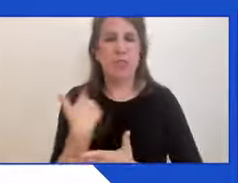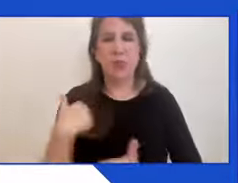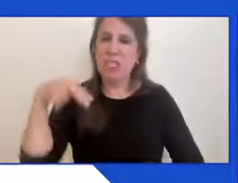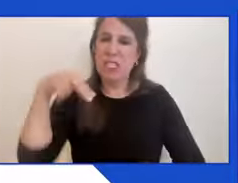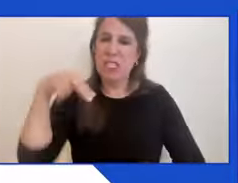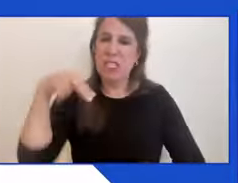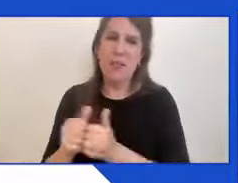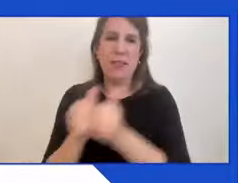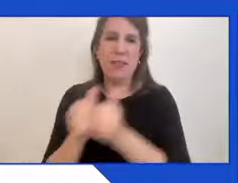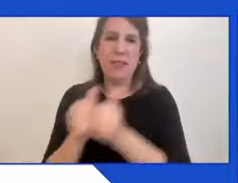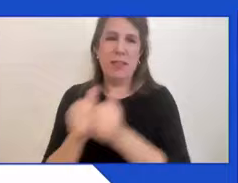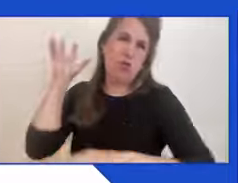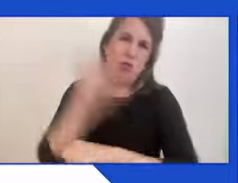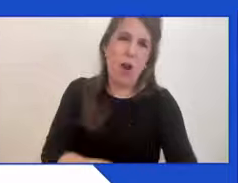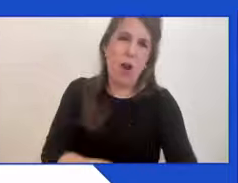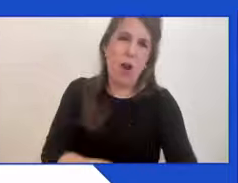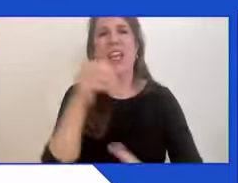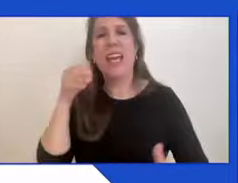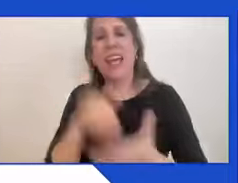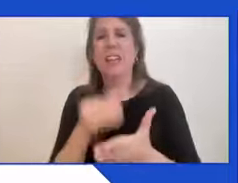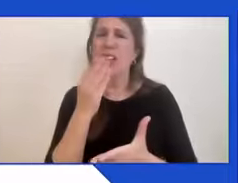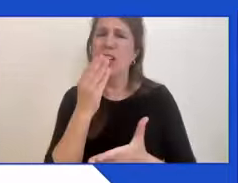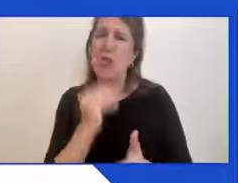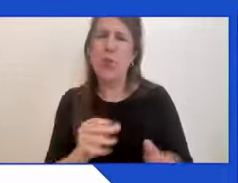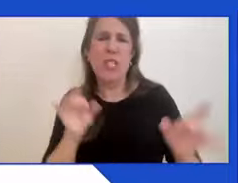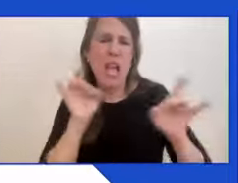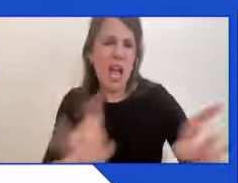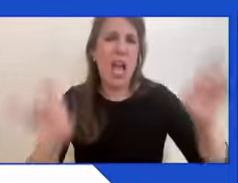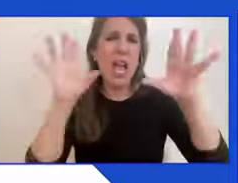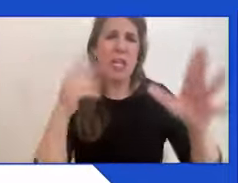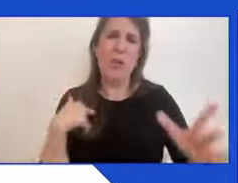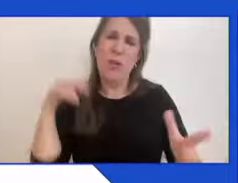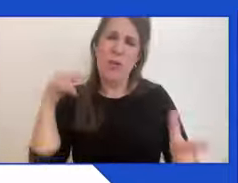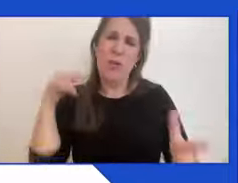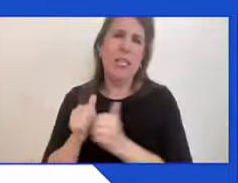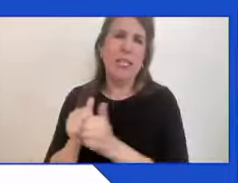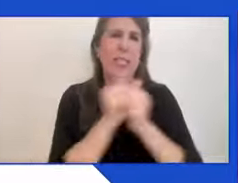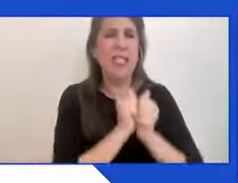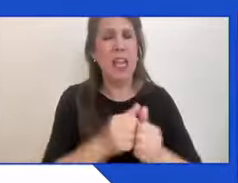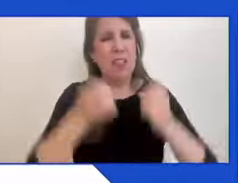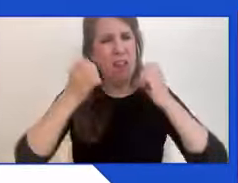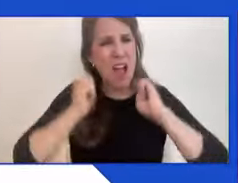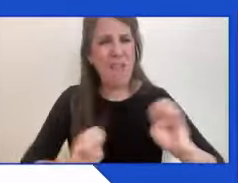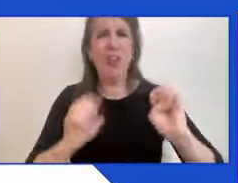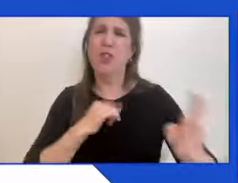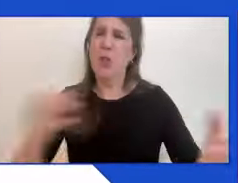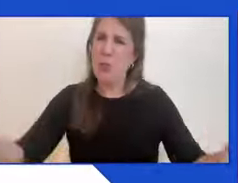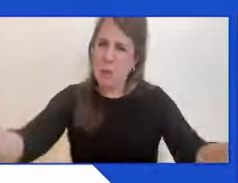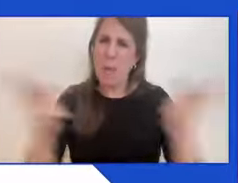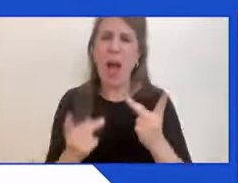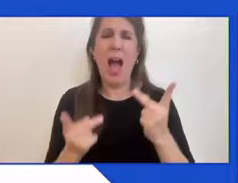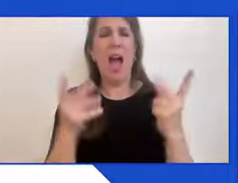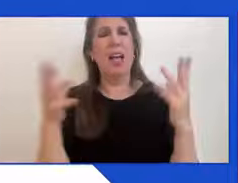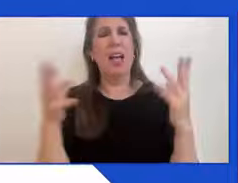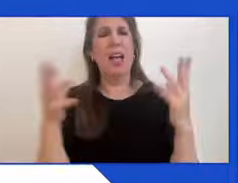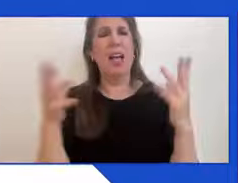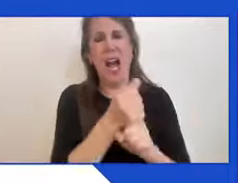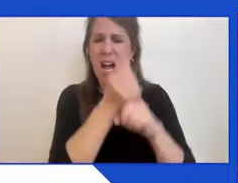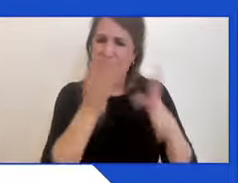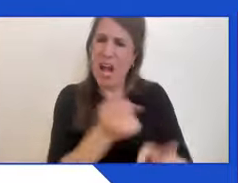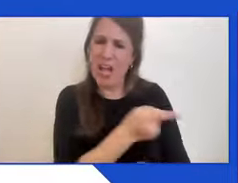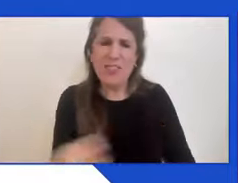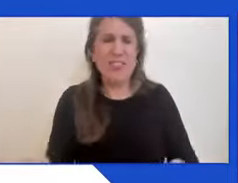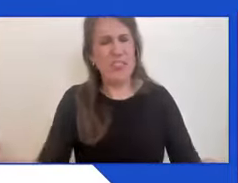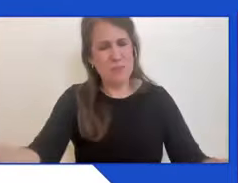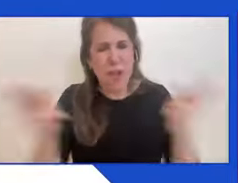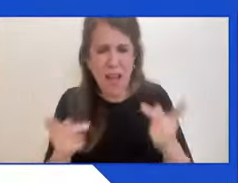to crush anti-Jewish hate. We stand together in the effort to bring home the hostages. We stand together in the effort